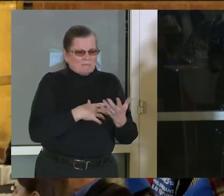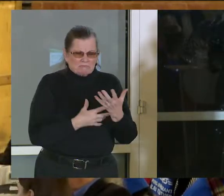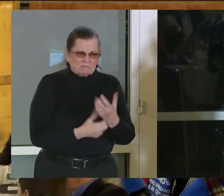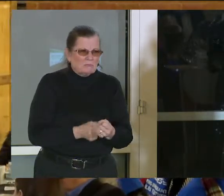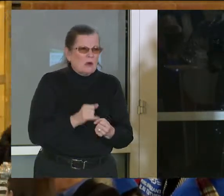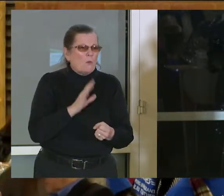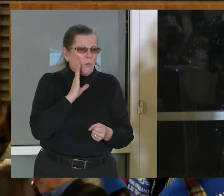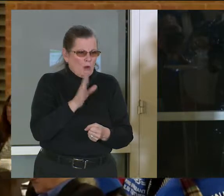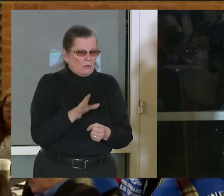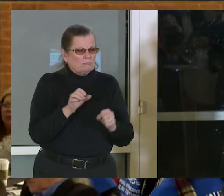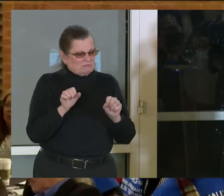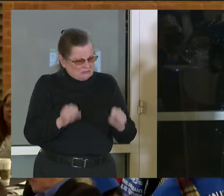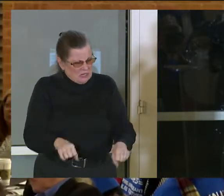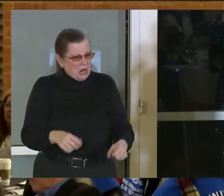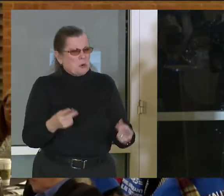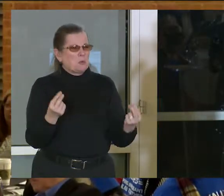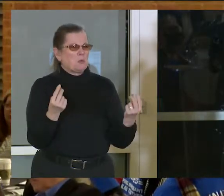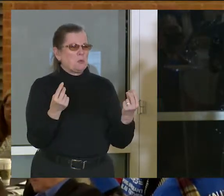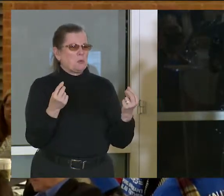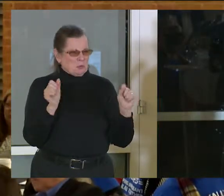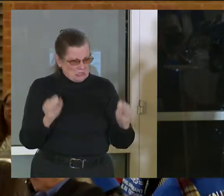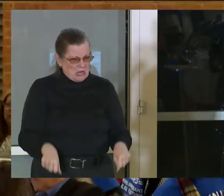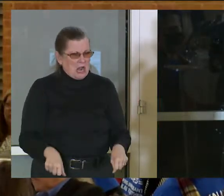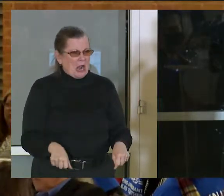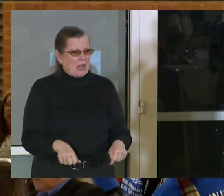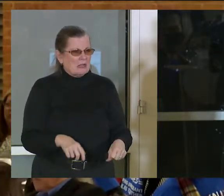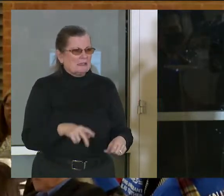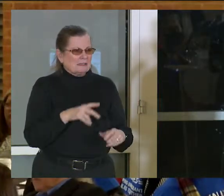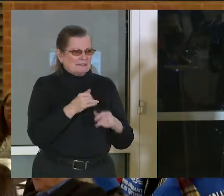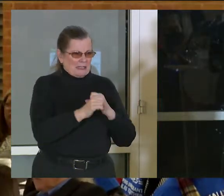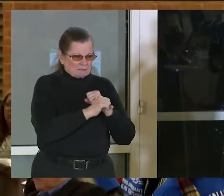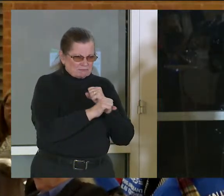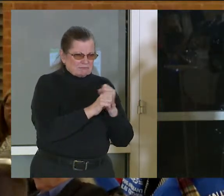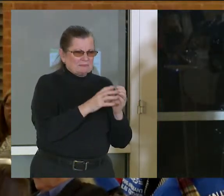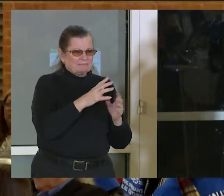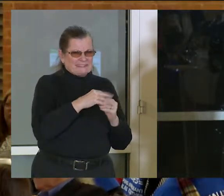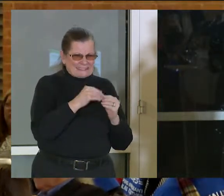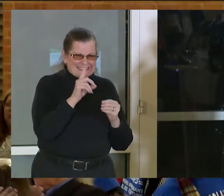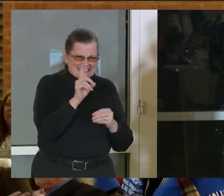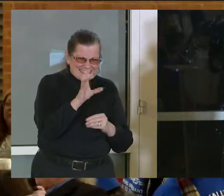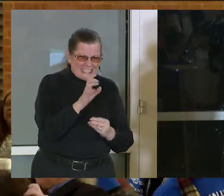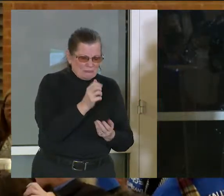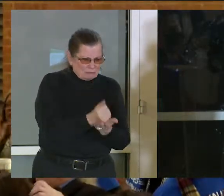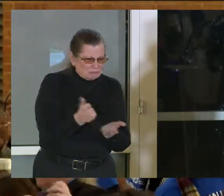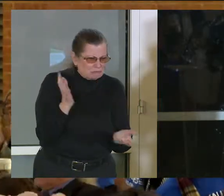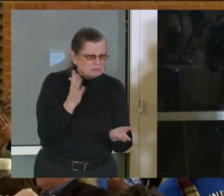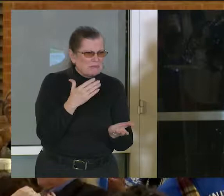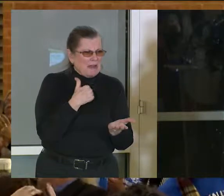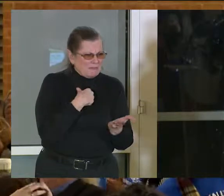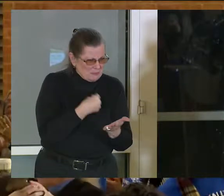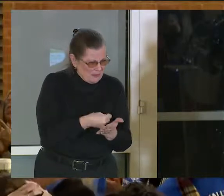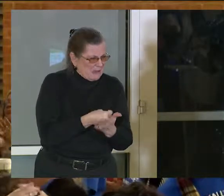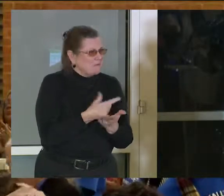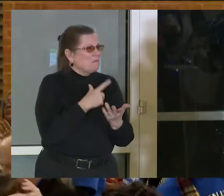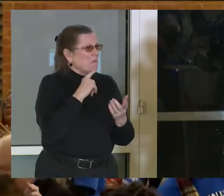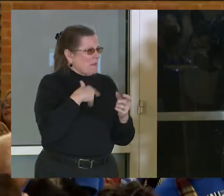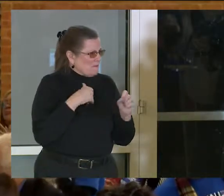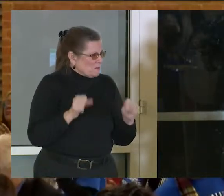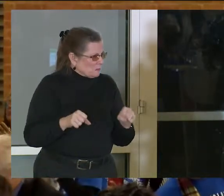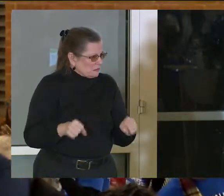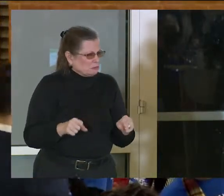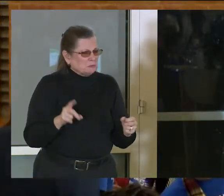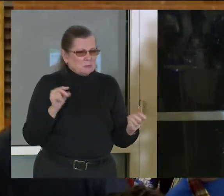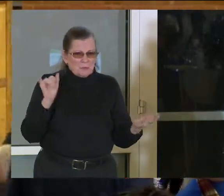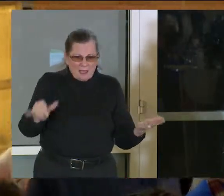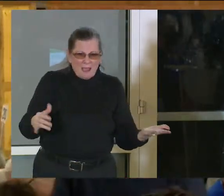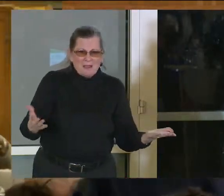the funding to ensure that every resident in this city has the housing that they need. Thank you, table 14. All right,